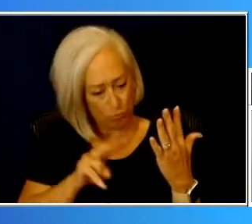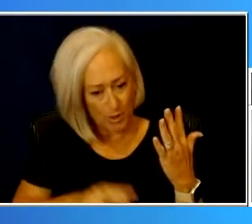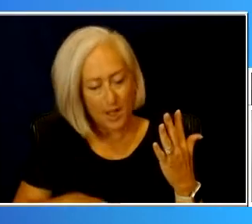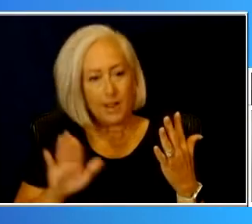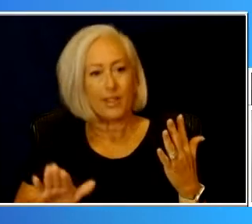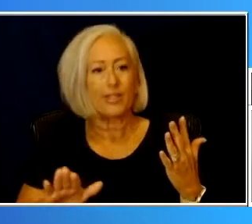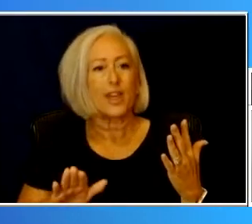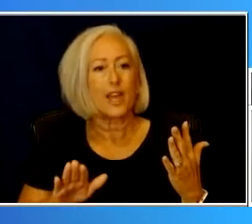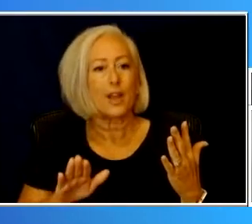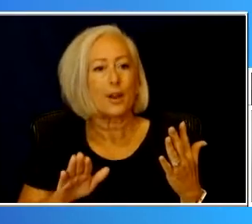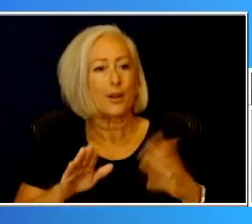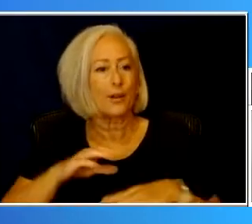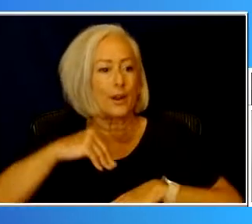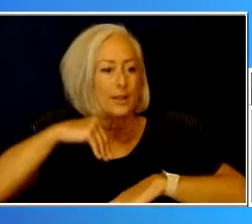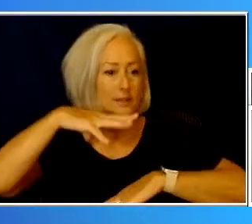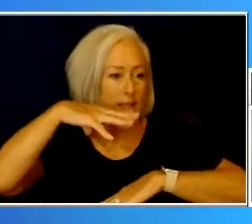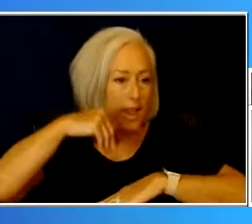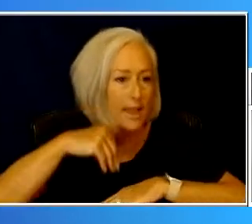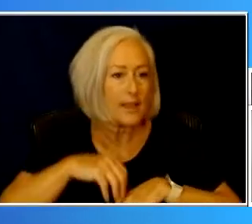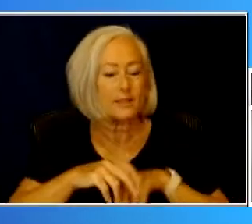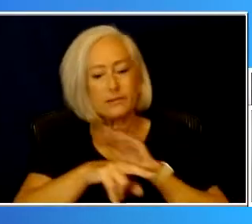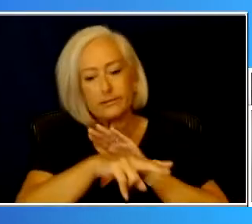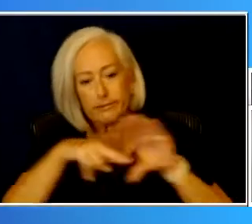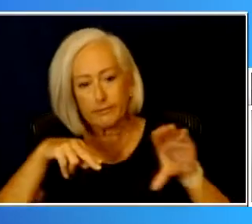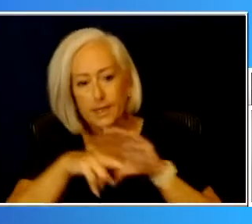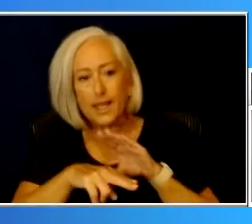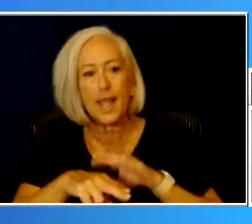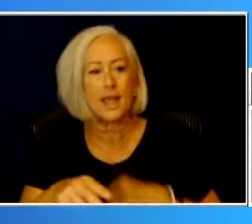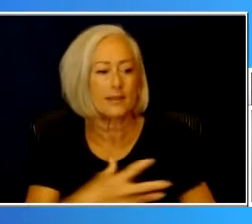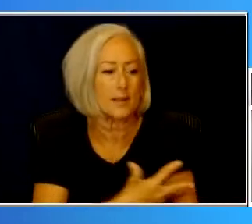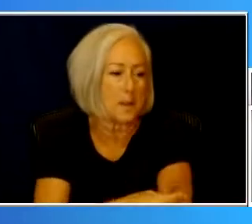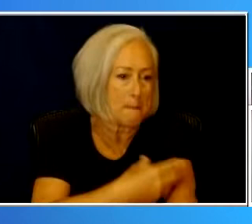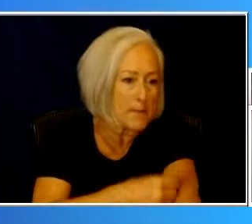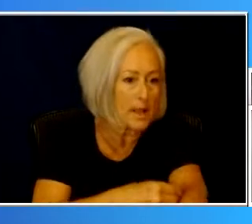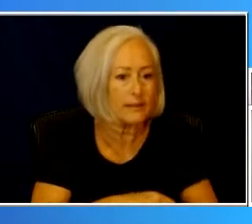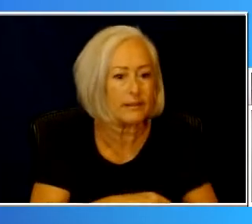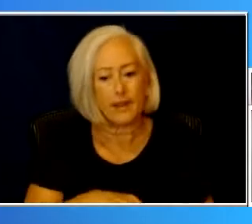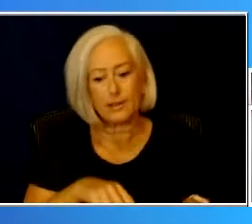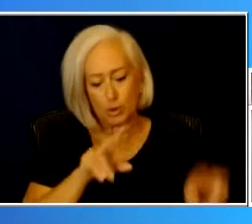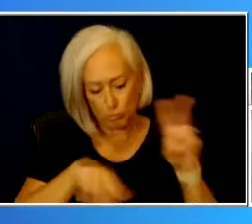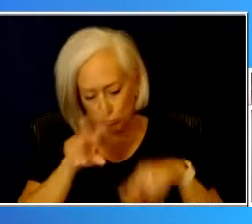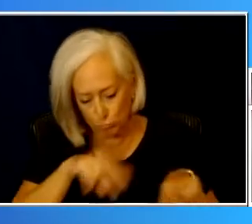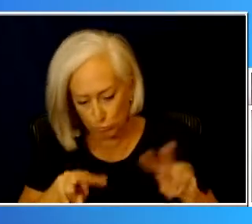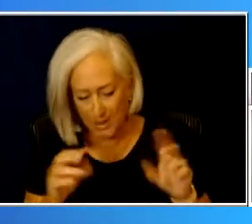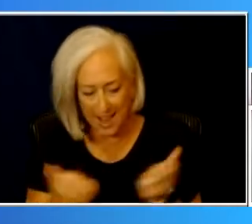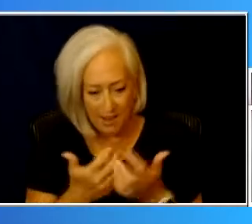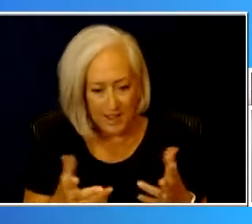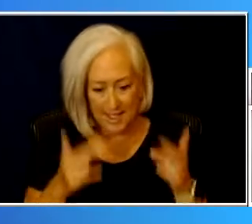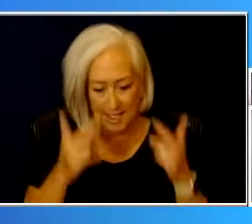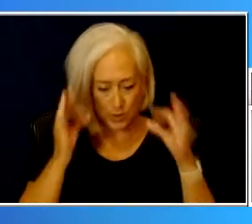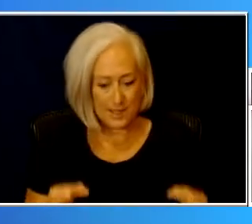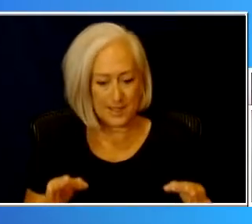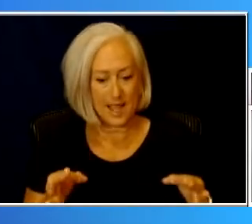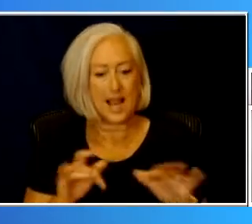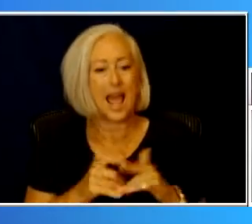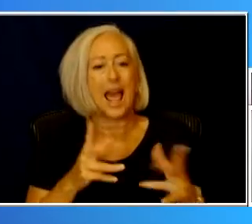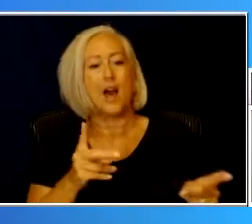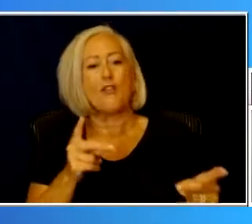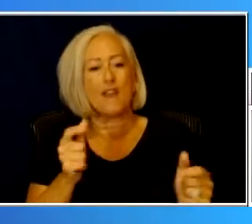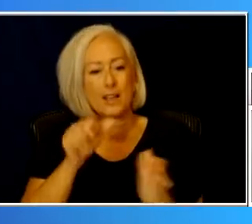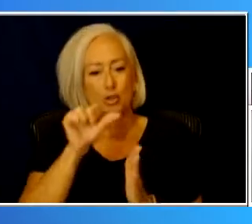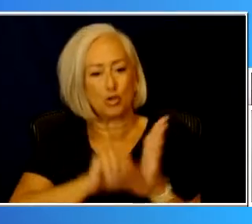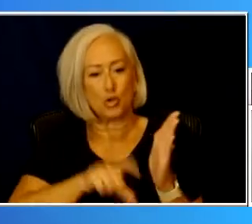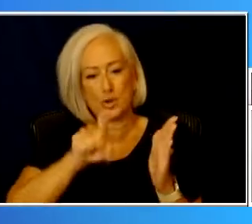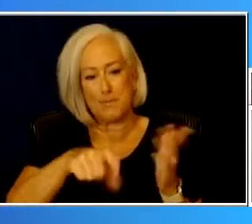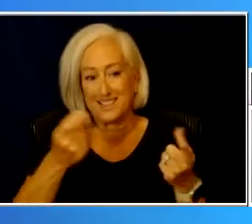tumor markers in their blood, to decide how urgent surgery is. And then from there, once we